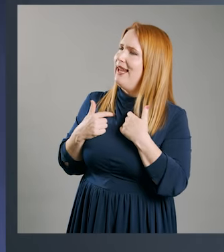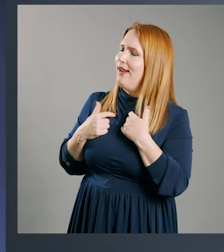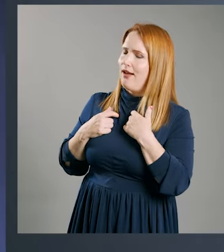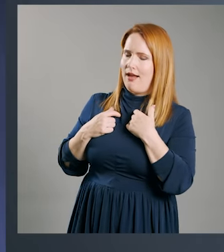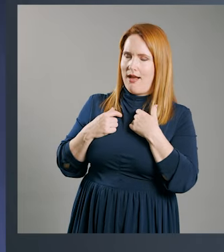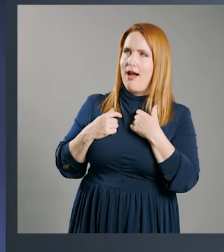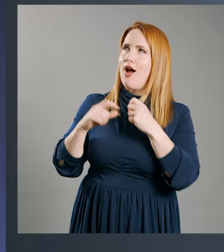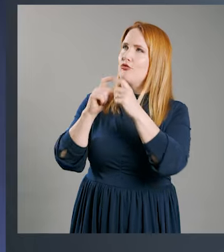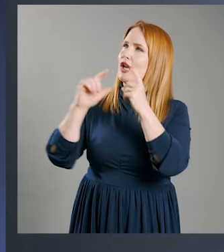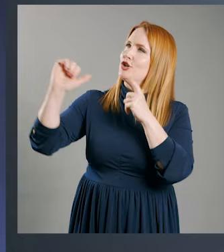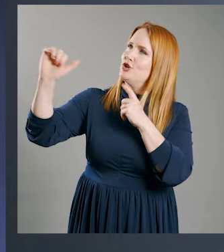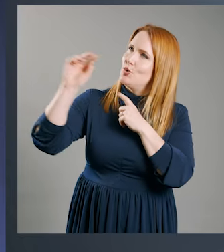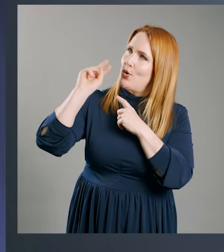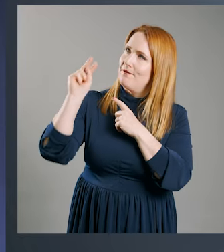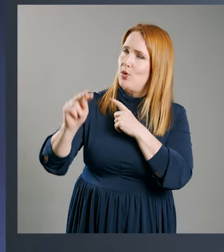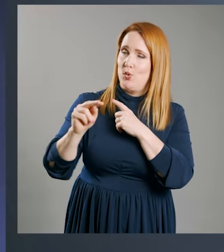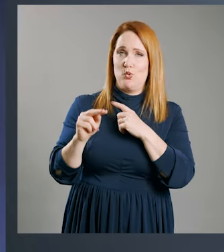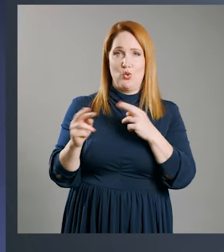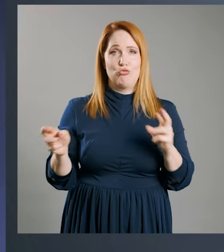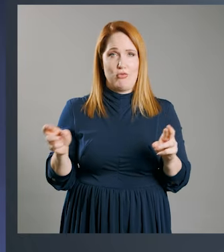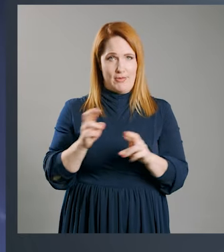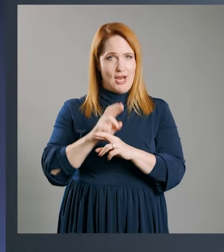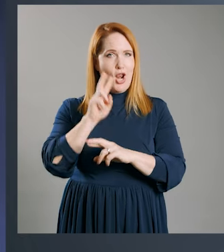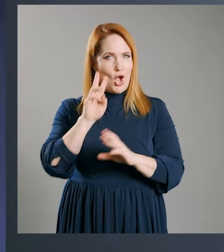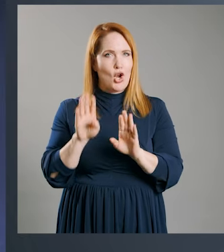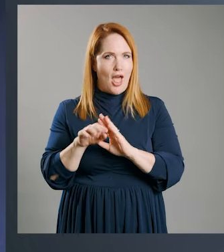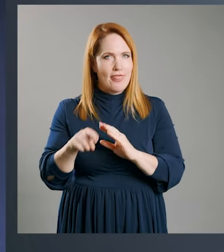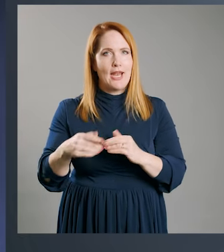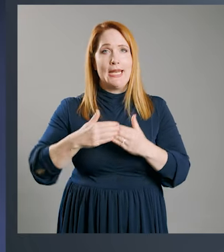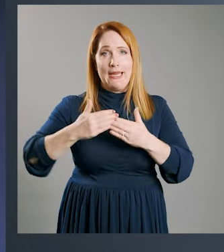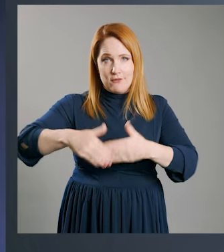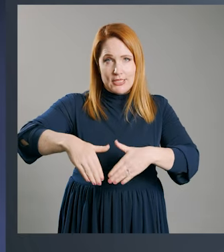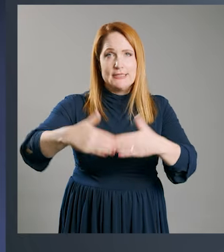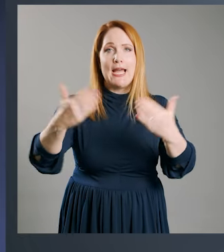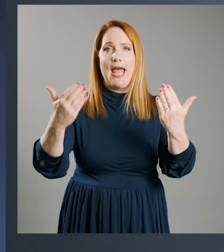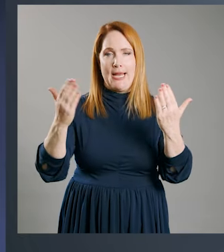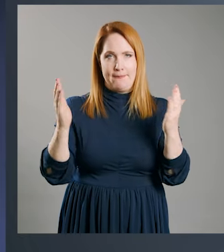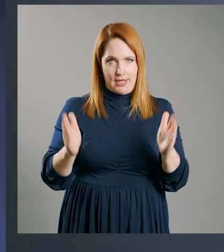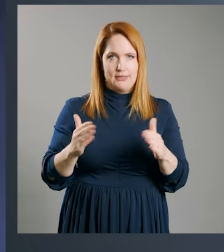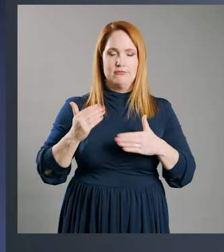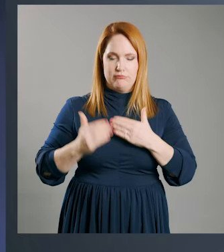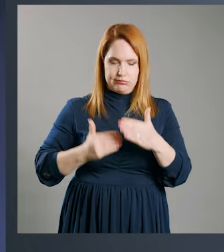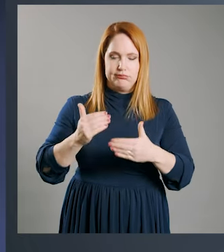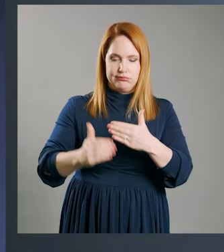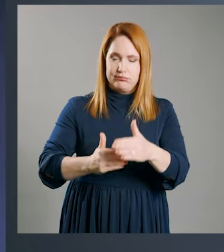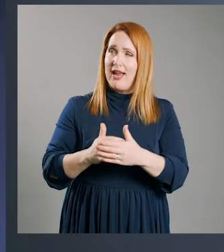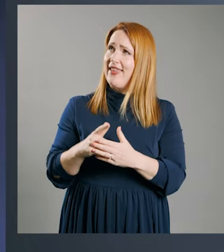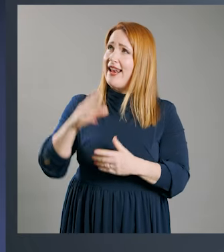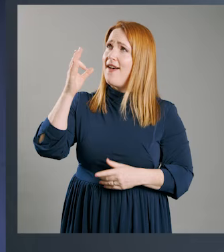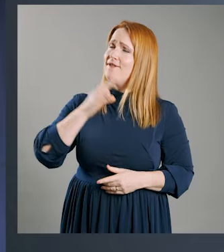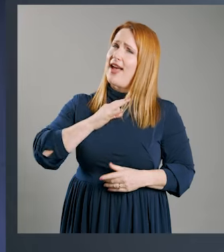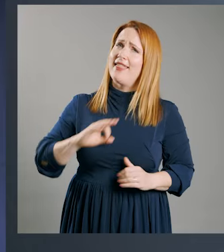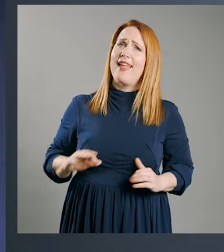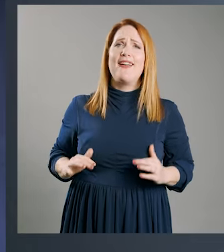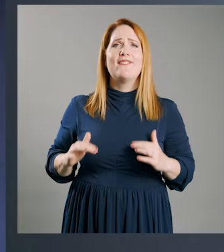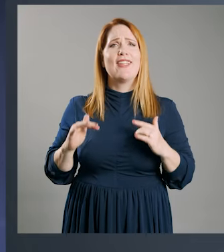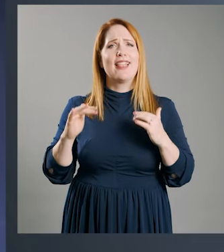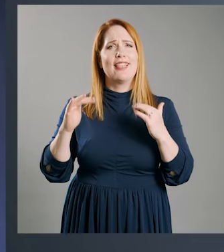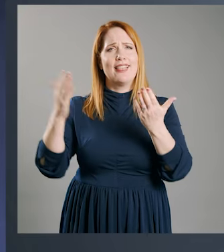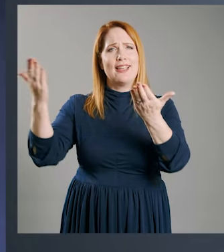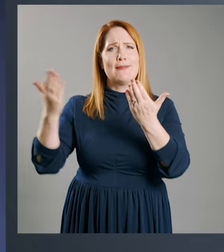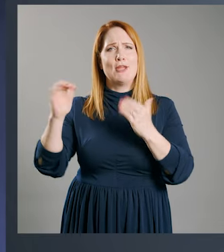view to be more in line with yours. That's what repentance looks like. It's an ongoing process. And then fill me with faith. Give me your faith.